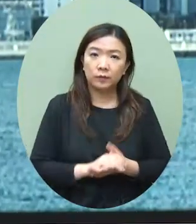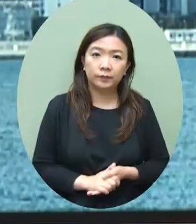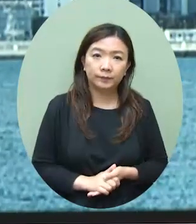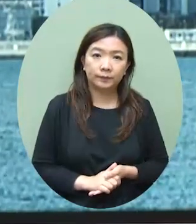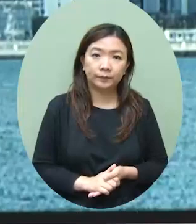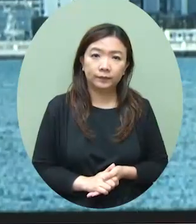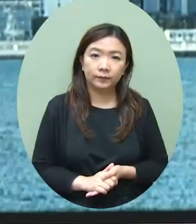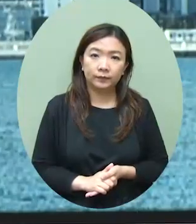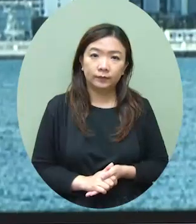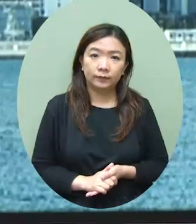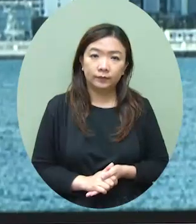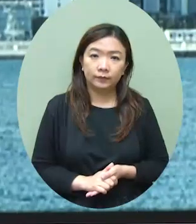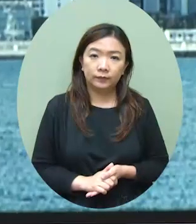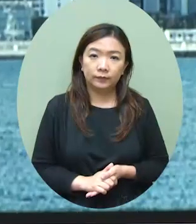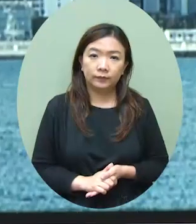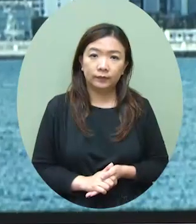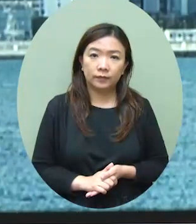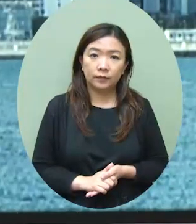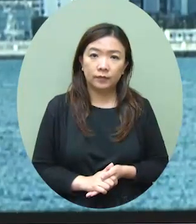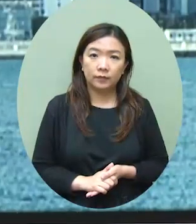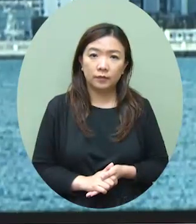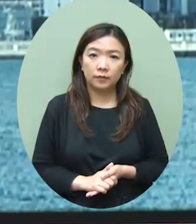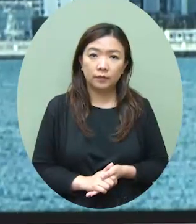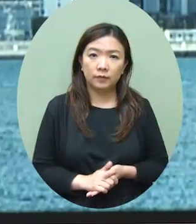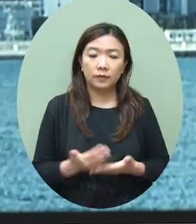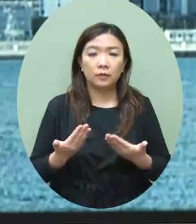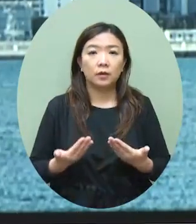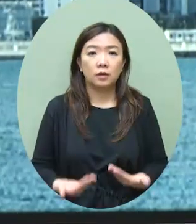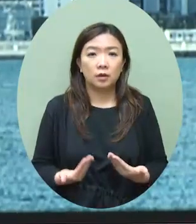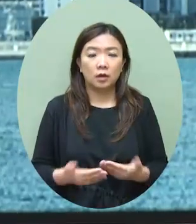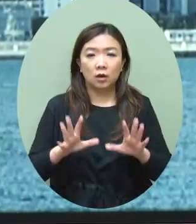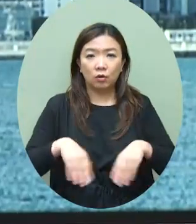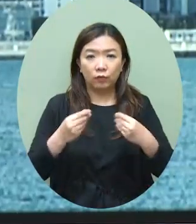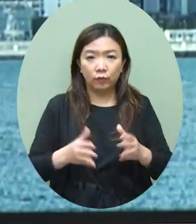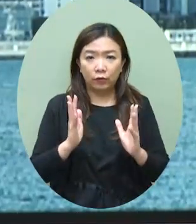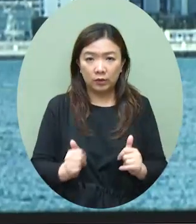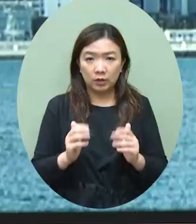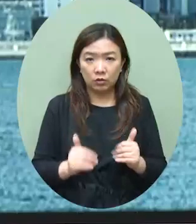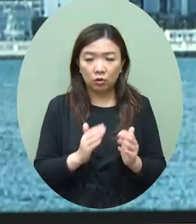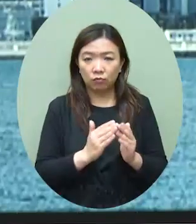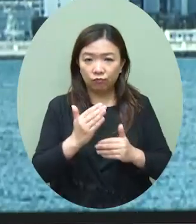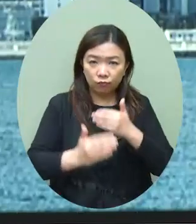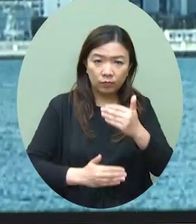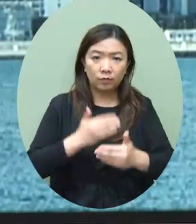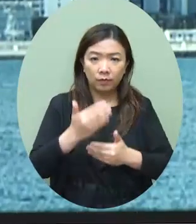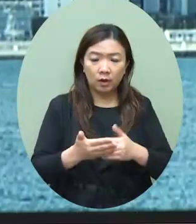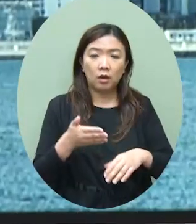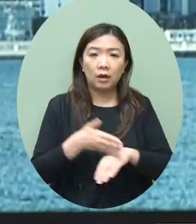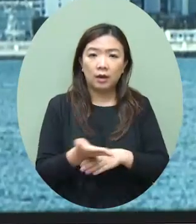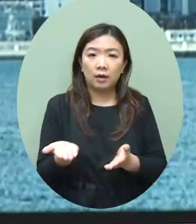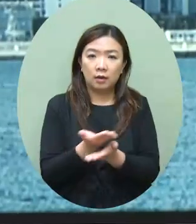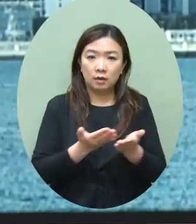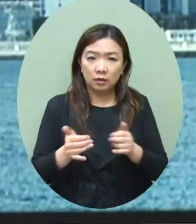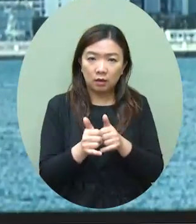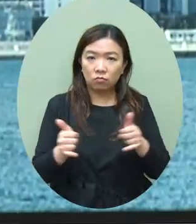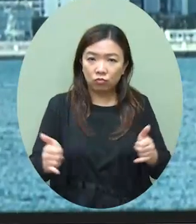activities. So as far as social distancing measures are concerned, we will continue to